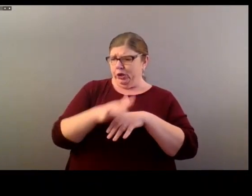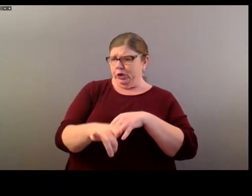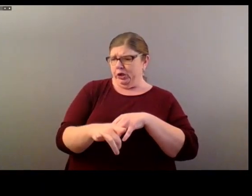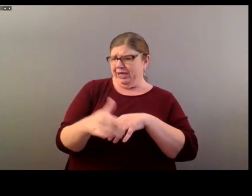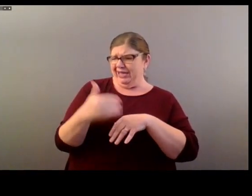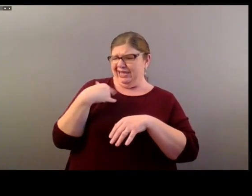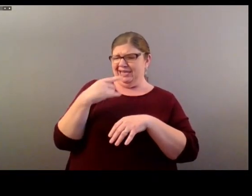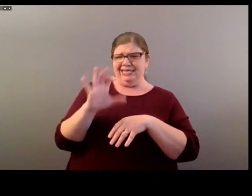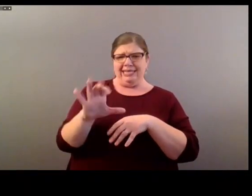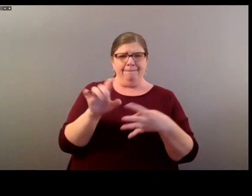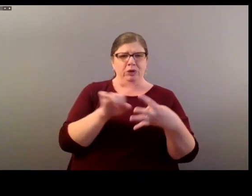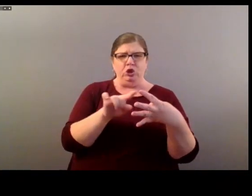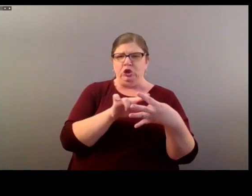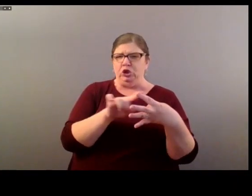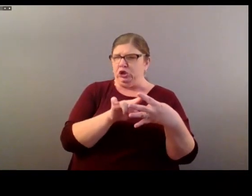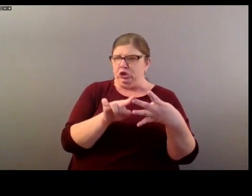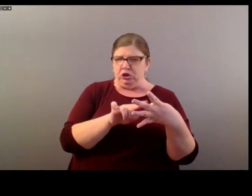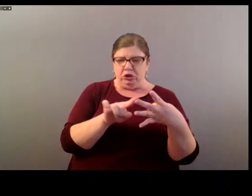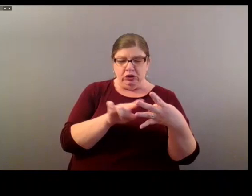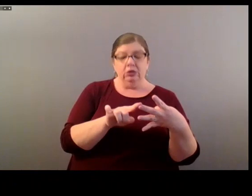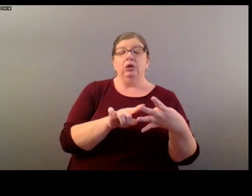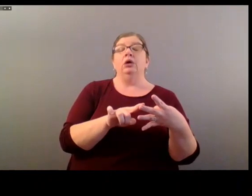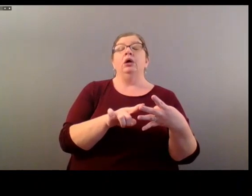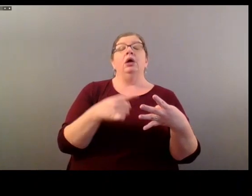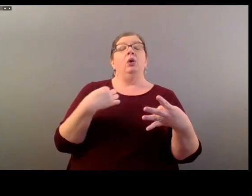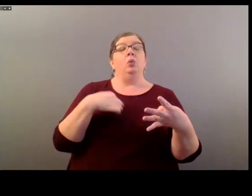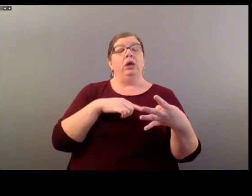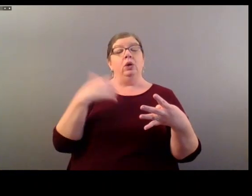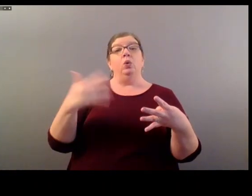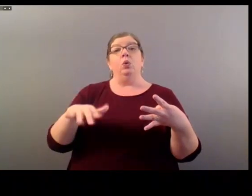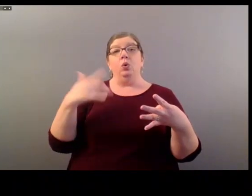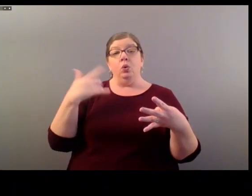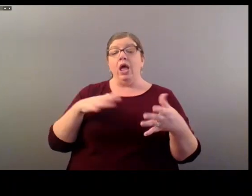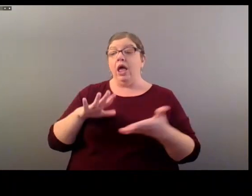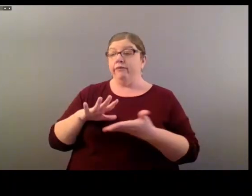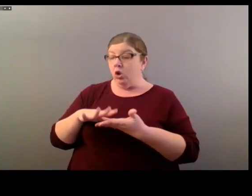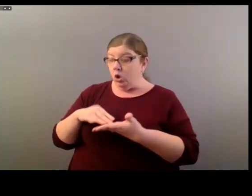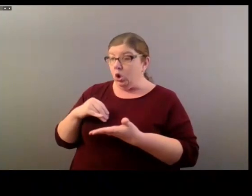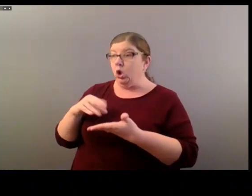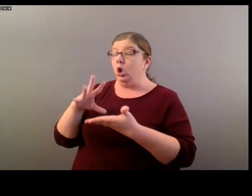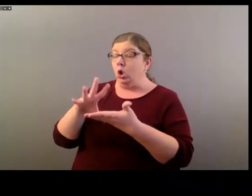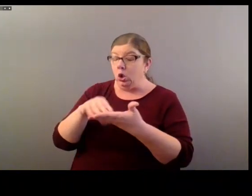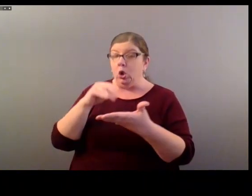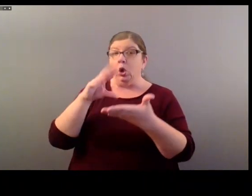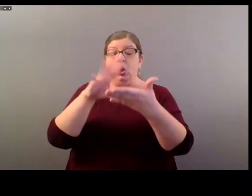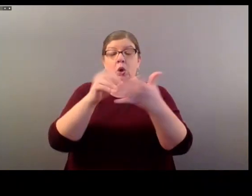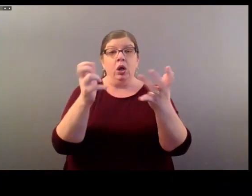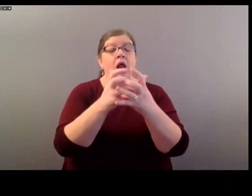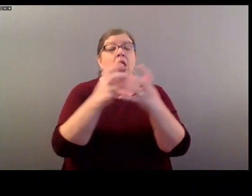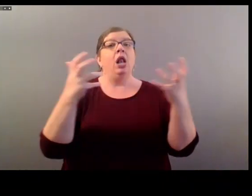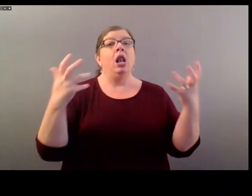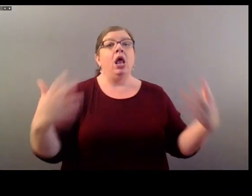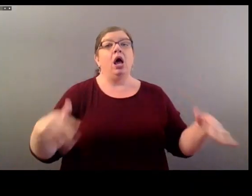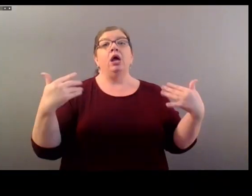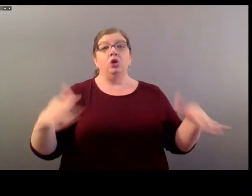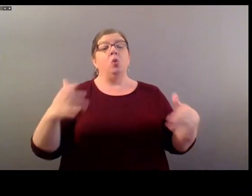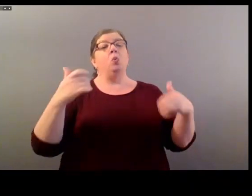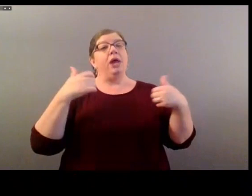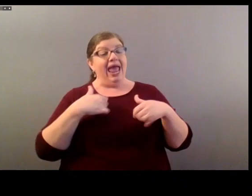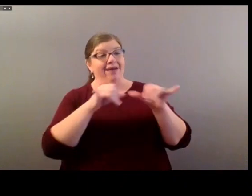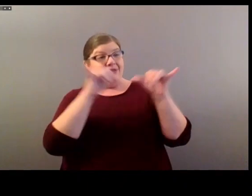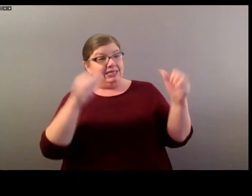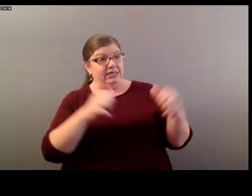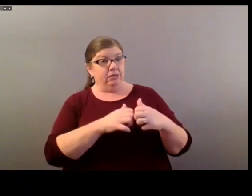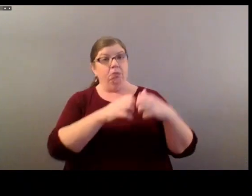December, and we have gained a lot of valuable lessons, and we have the infrastructure in